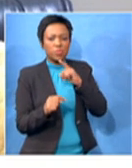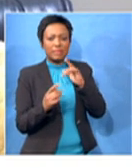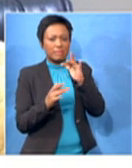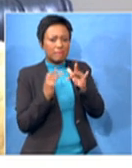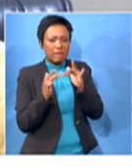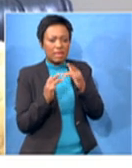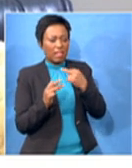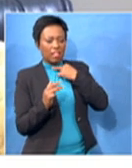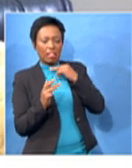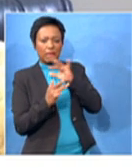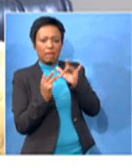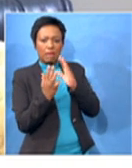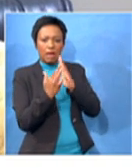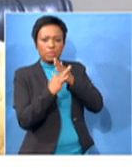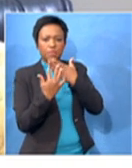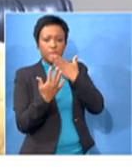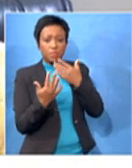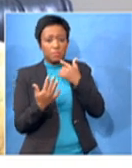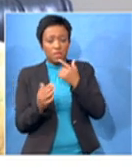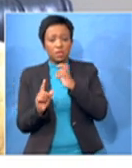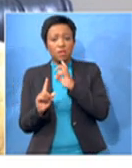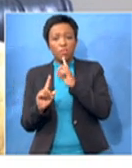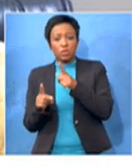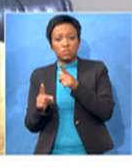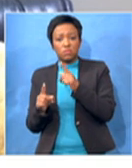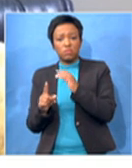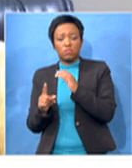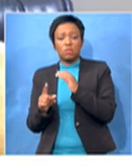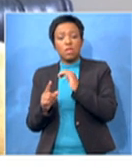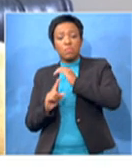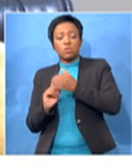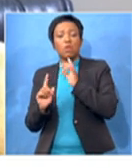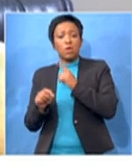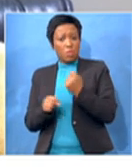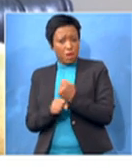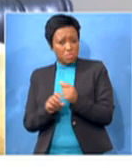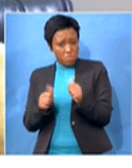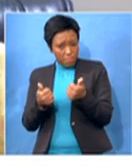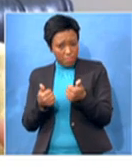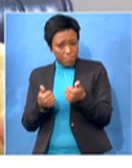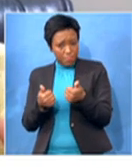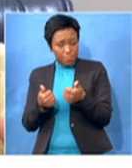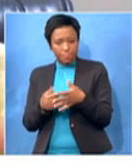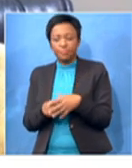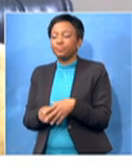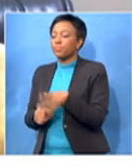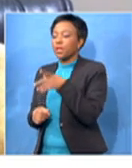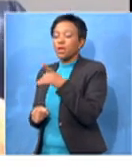Do protection orders really work? And what, so the protection order, I mean, it's